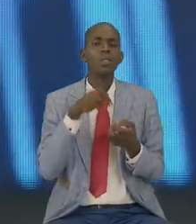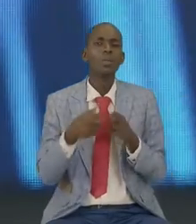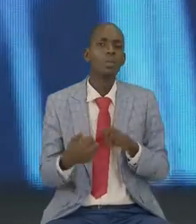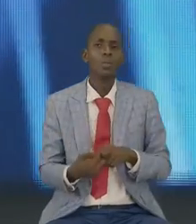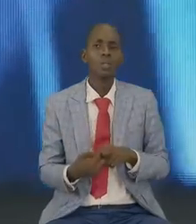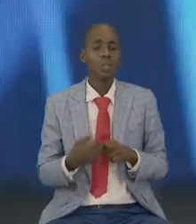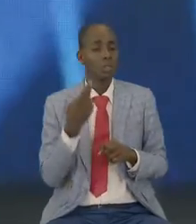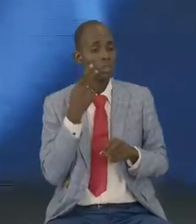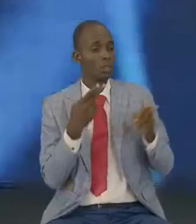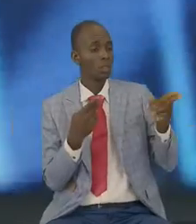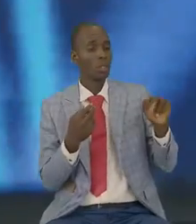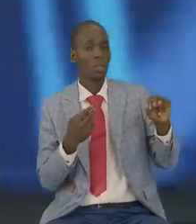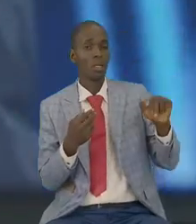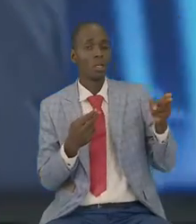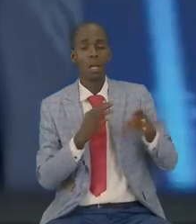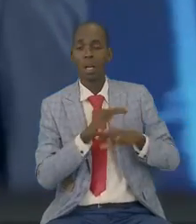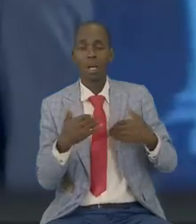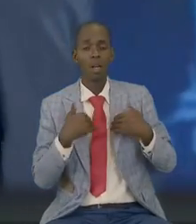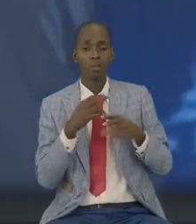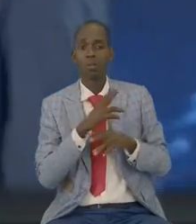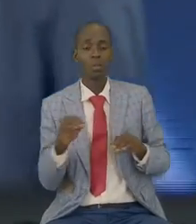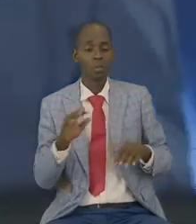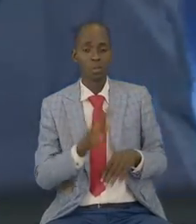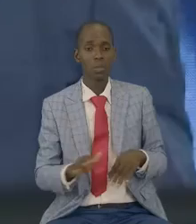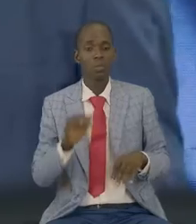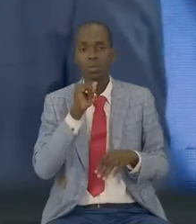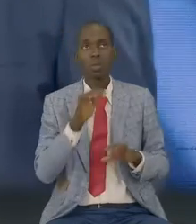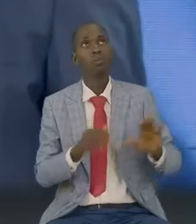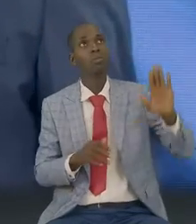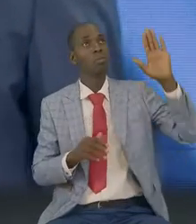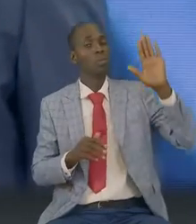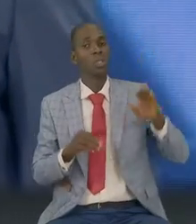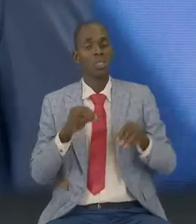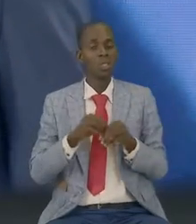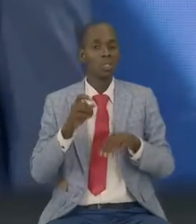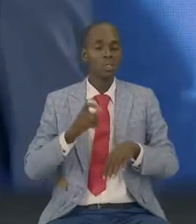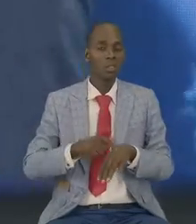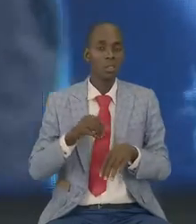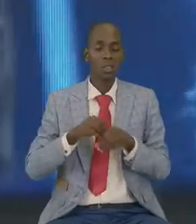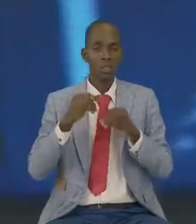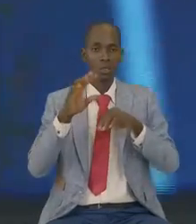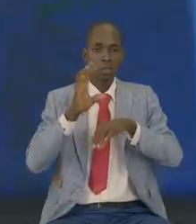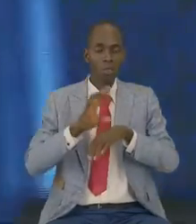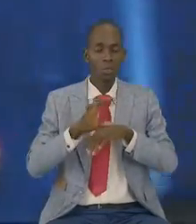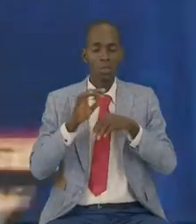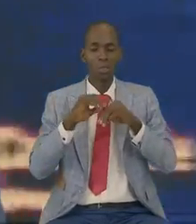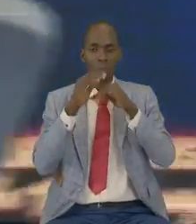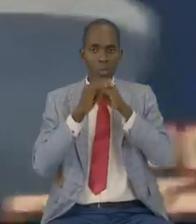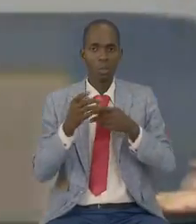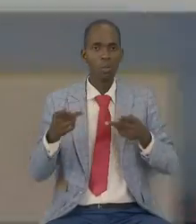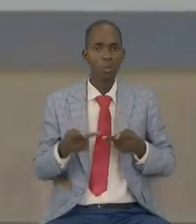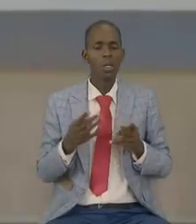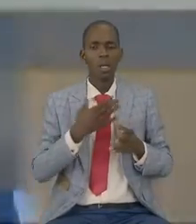She had no child. She didn't raise up her hand when they were doing the celebrations and the worship, and then began to